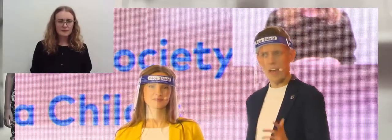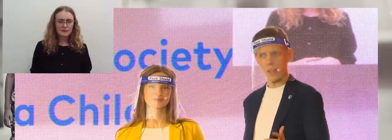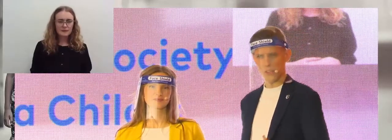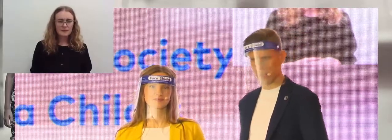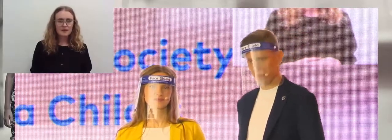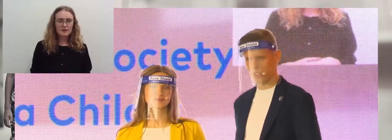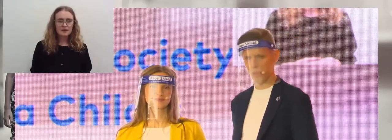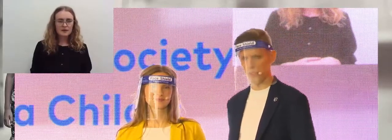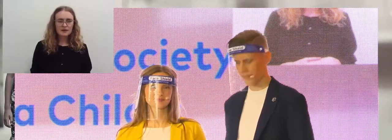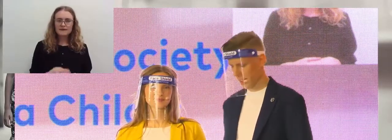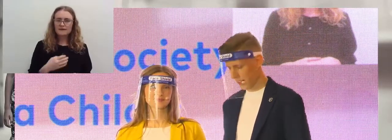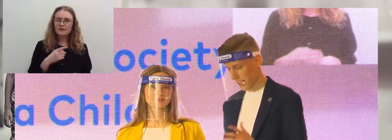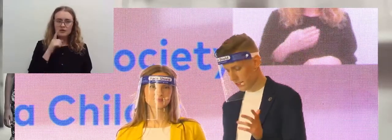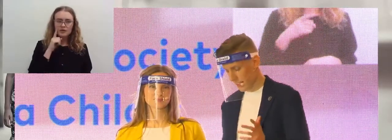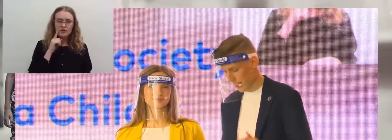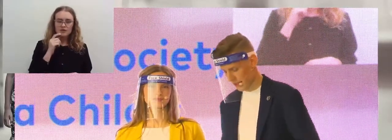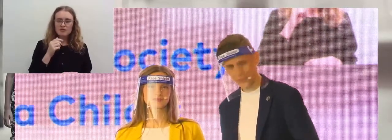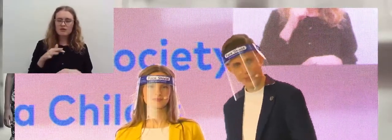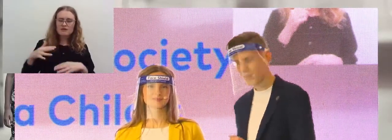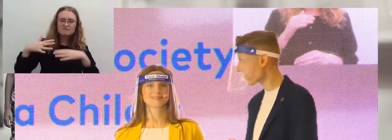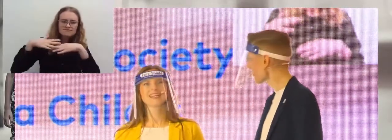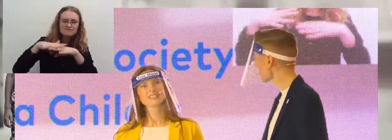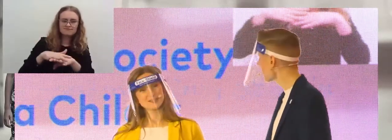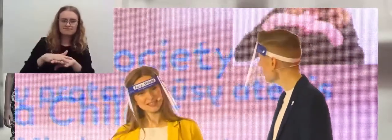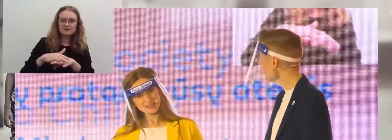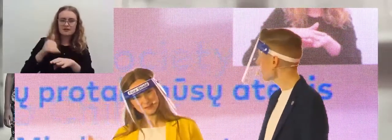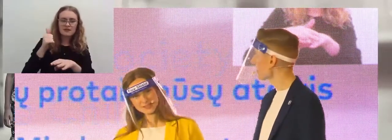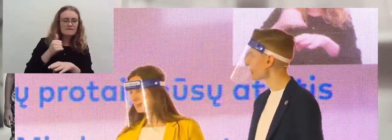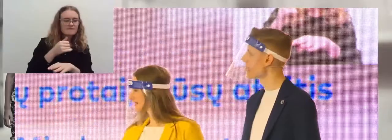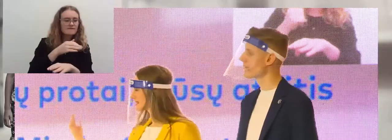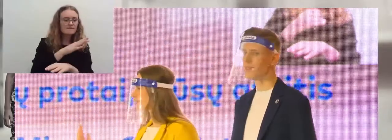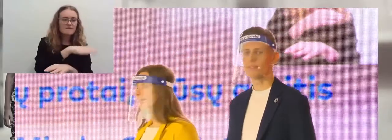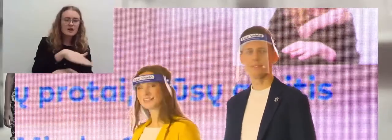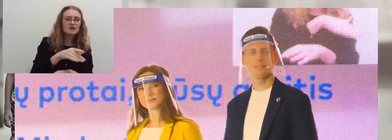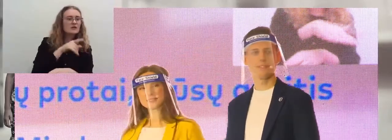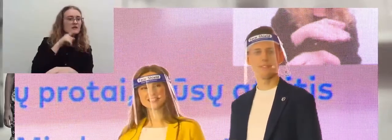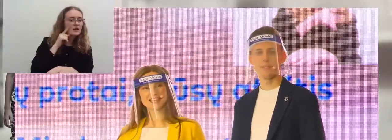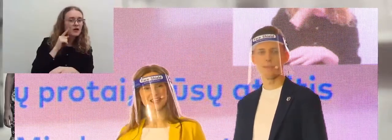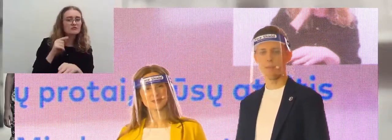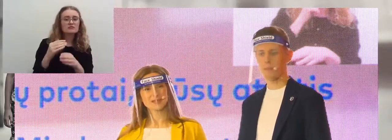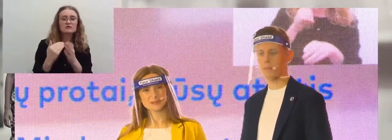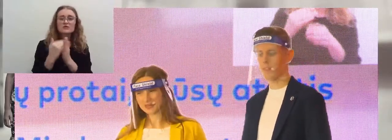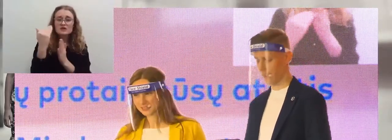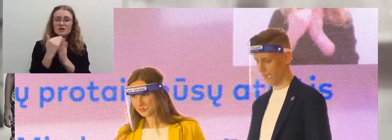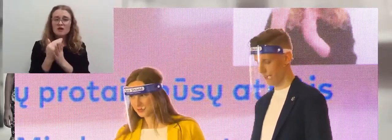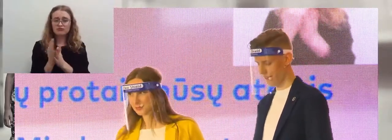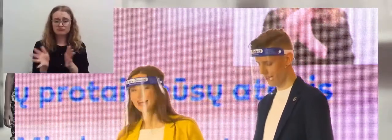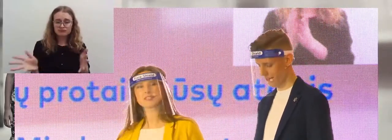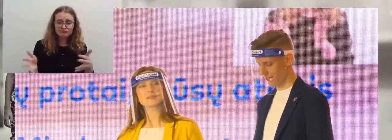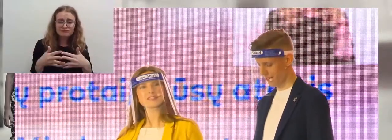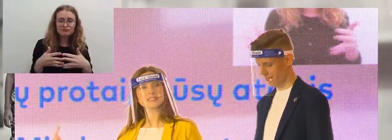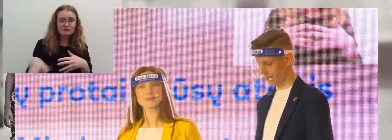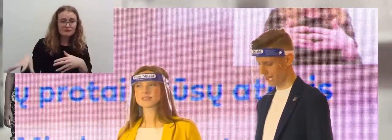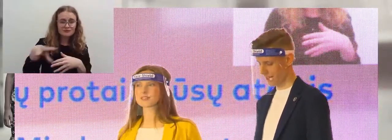and adults to prosper? Let us find out. So, dear Umberto Masi, welcome on the stage. Please welcome your